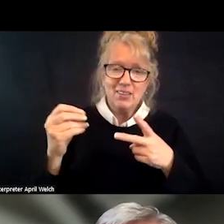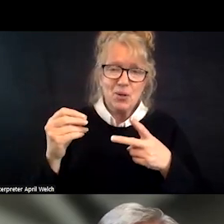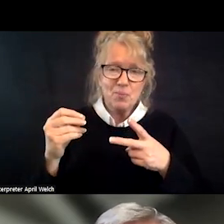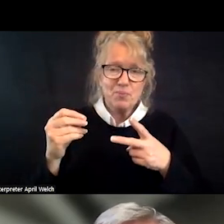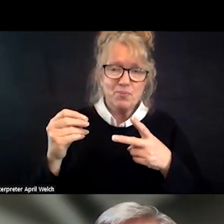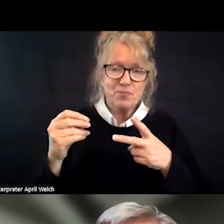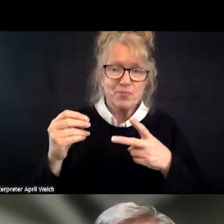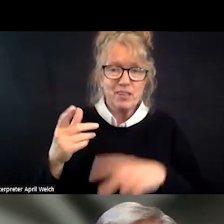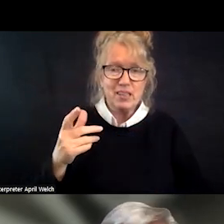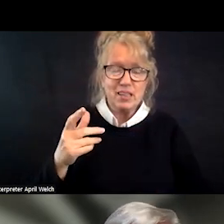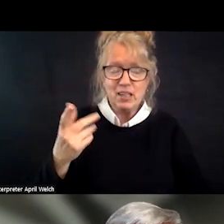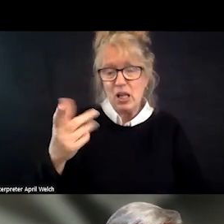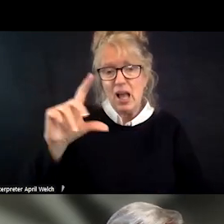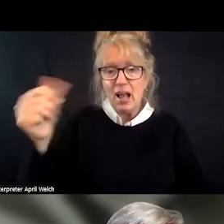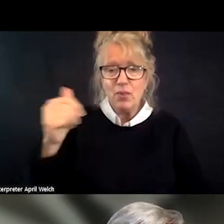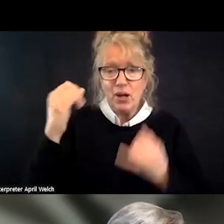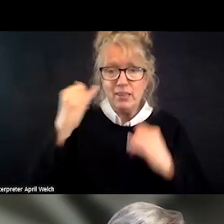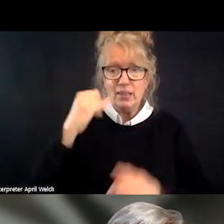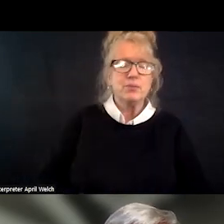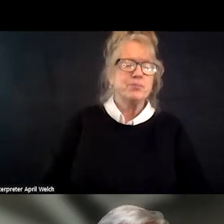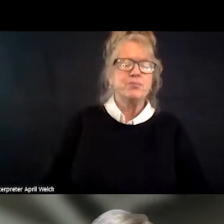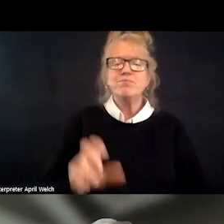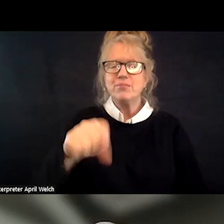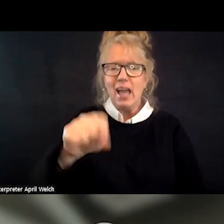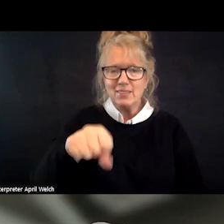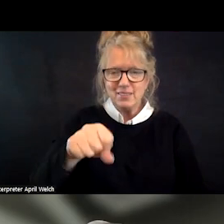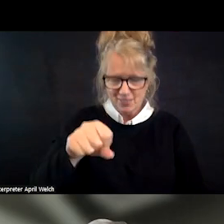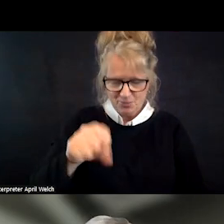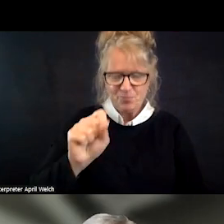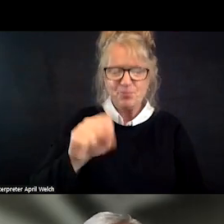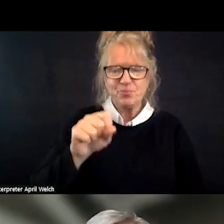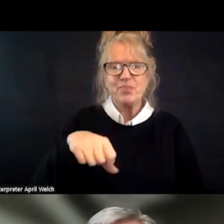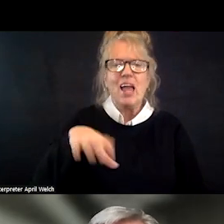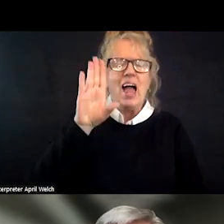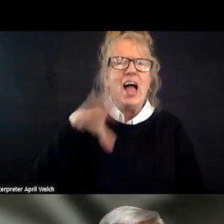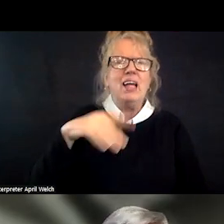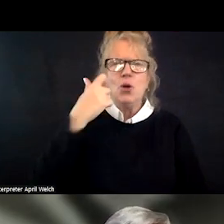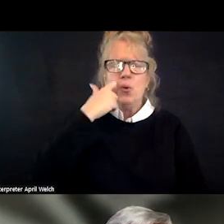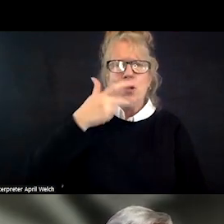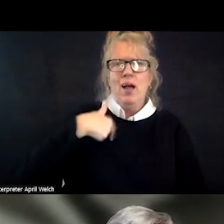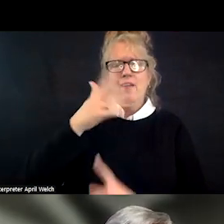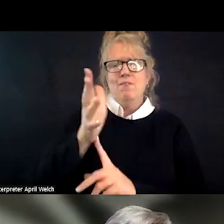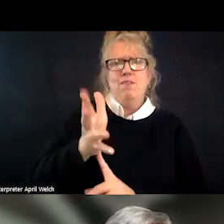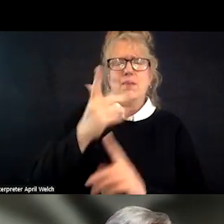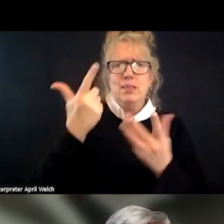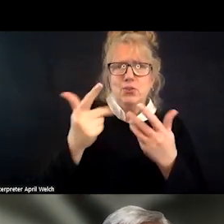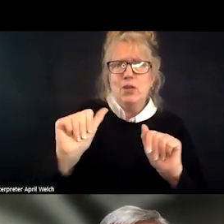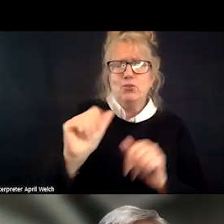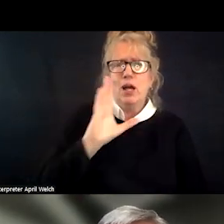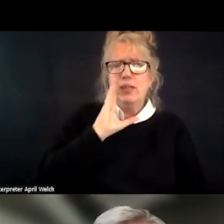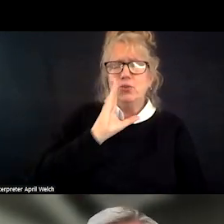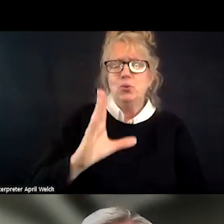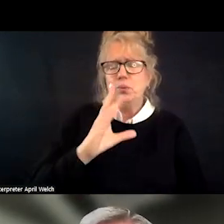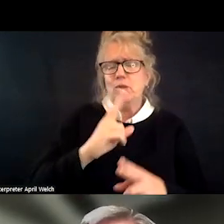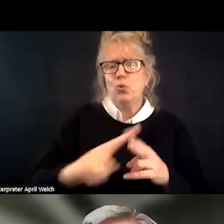as well as just future other ideas? Yes, and I know we just have 5 minutes, so I'll try to be quick.